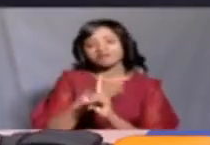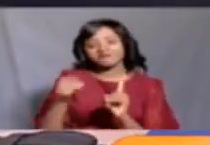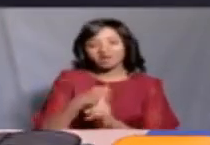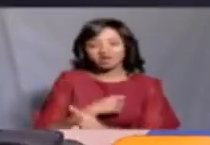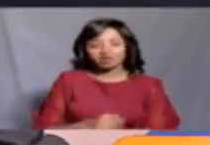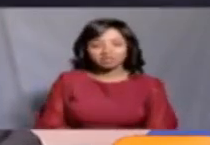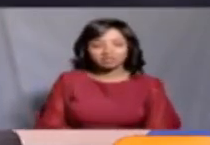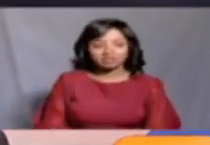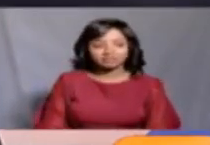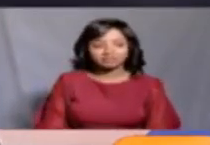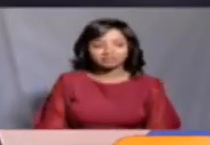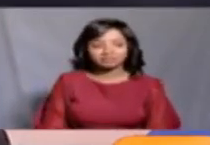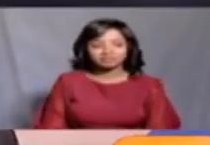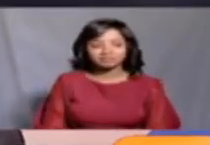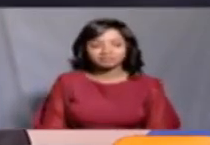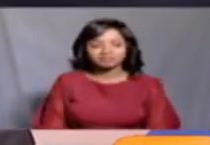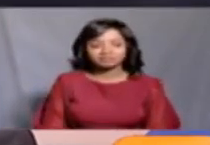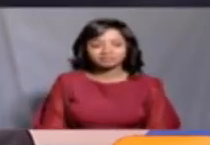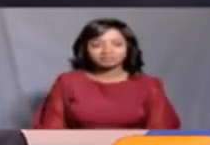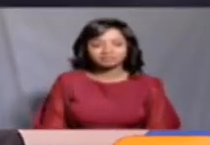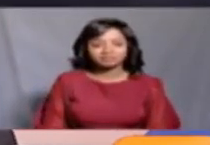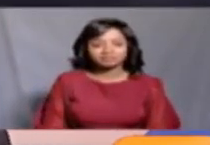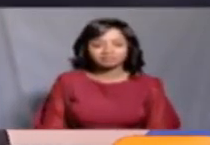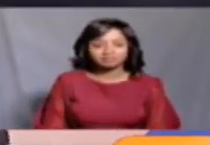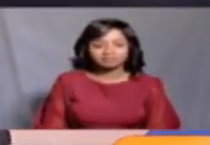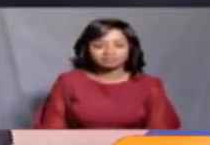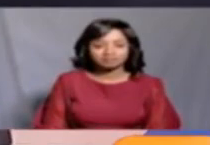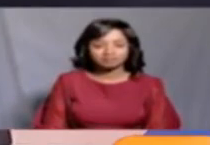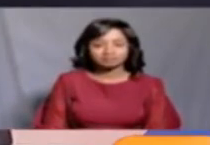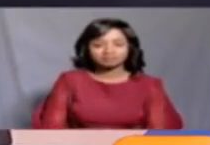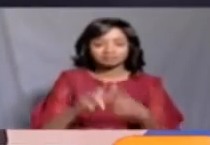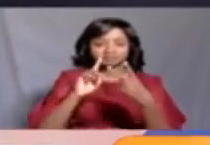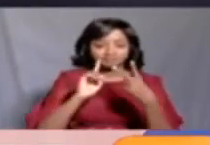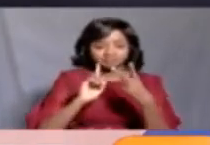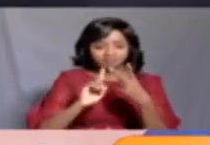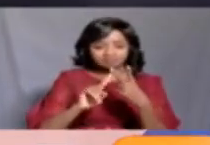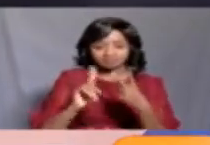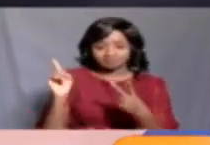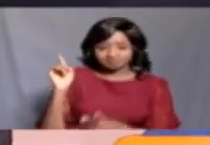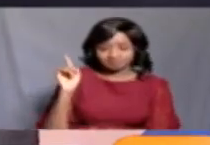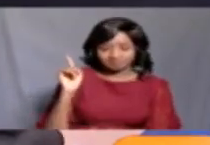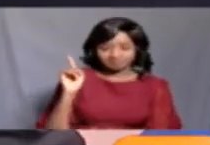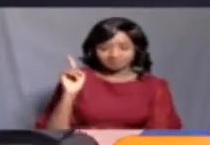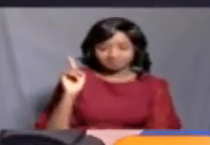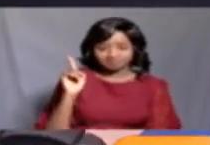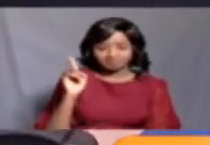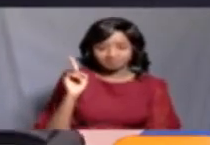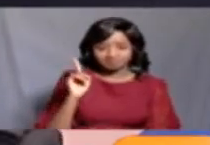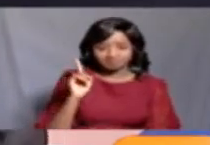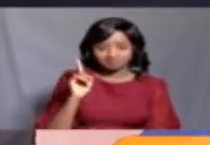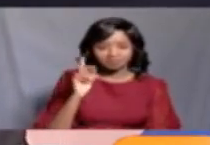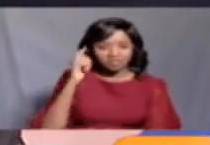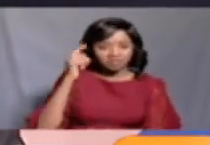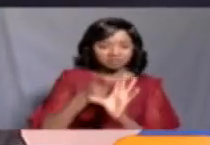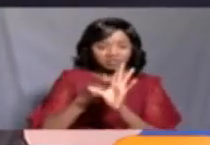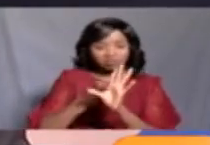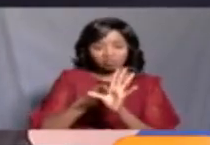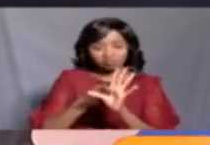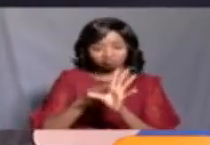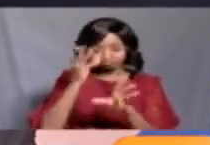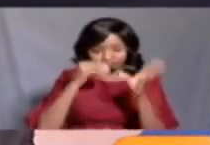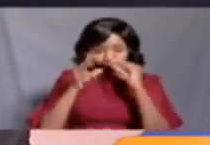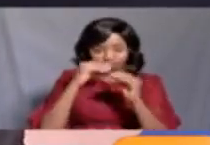Elizabeth Gishimo. I'm a doctorate student for clinical psychology at USIU.